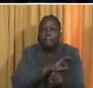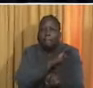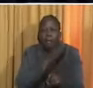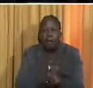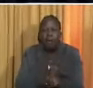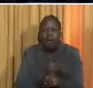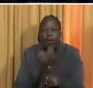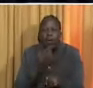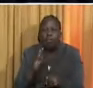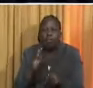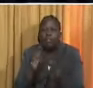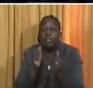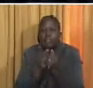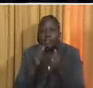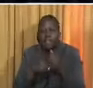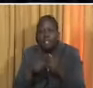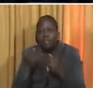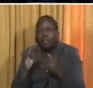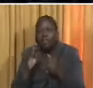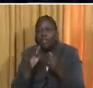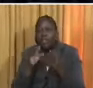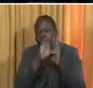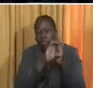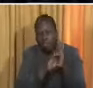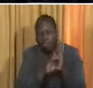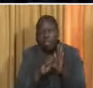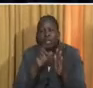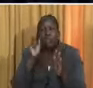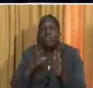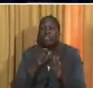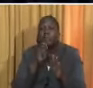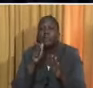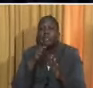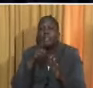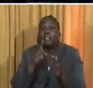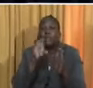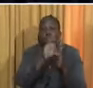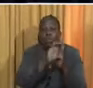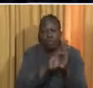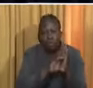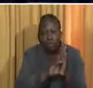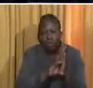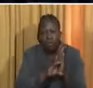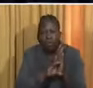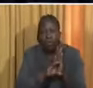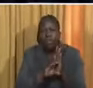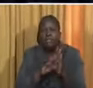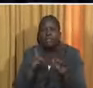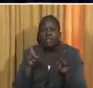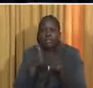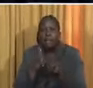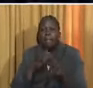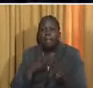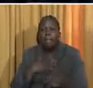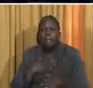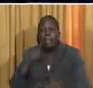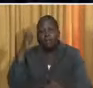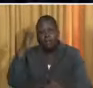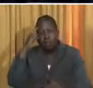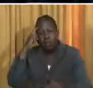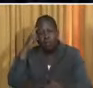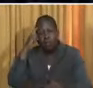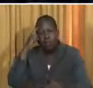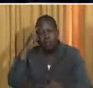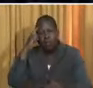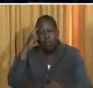16 of the Constitution, it does not apply to the Constitution of Kenya, and that there are no four sequential